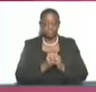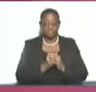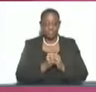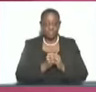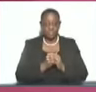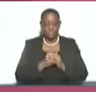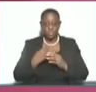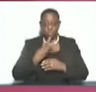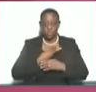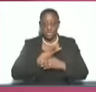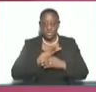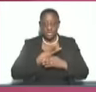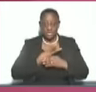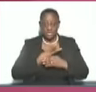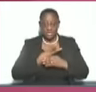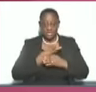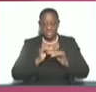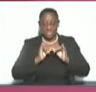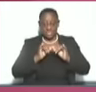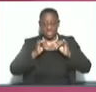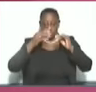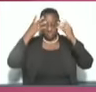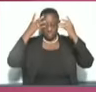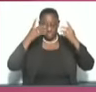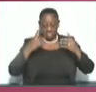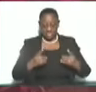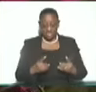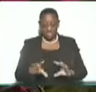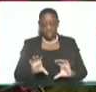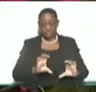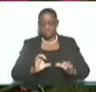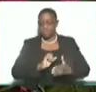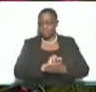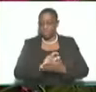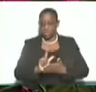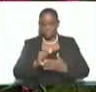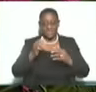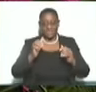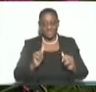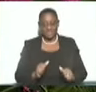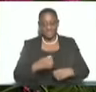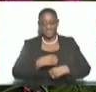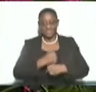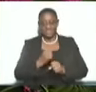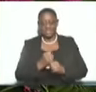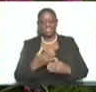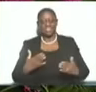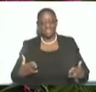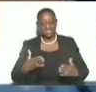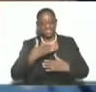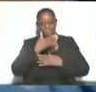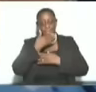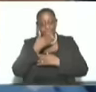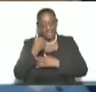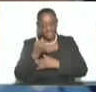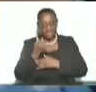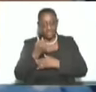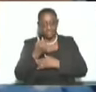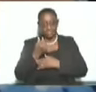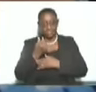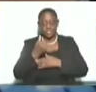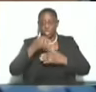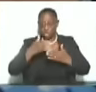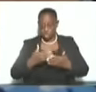We remain determined to do what we can to make things better. A